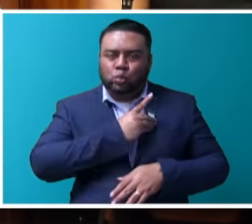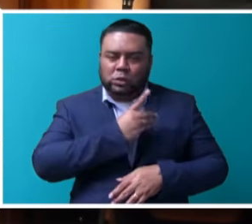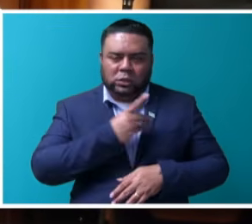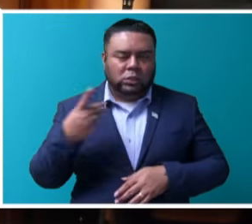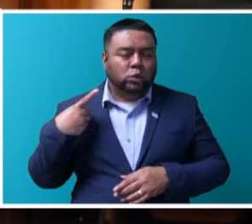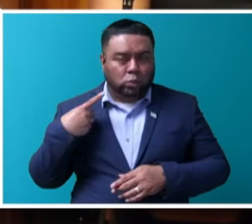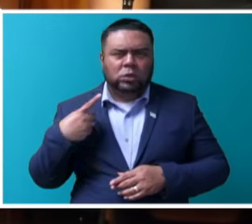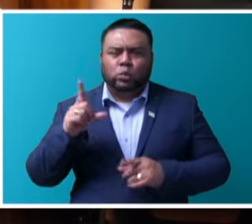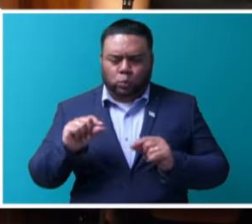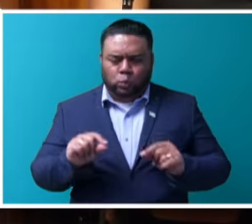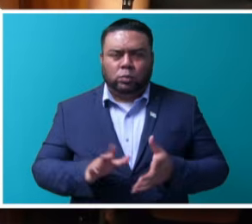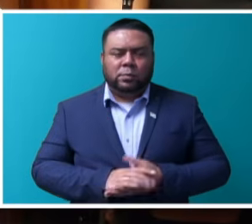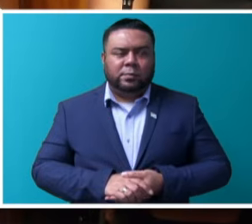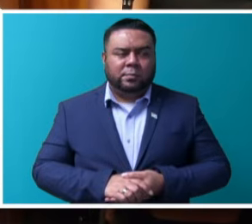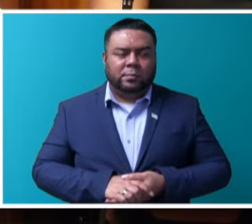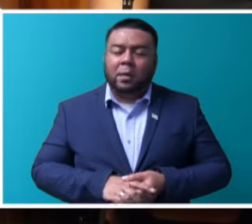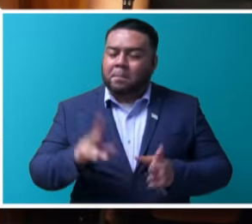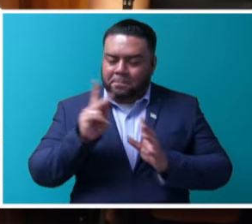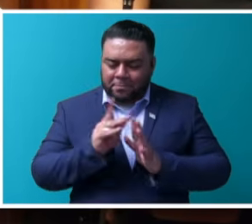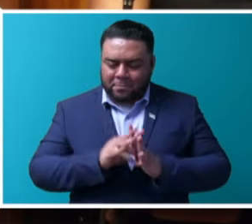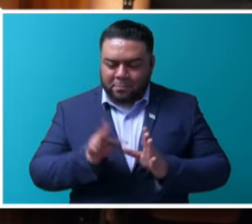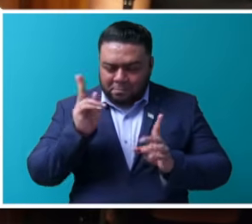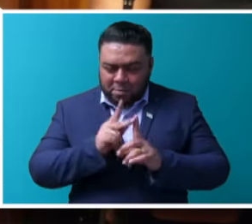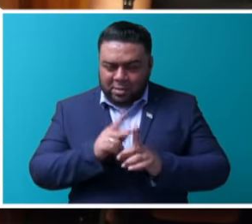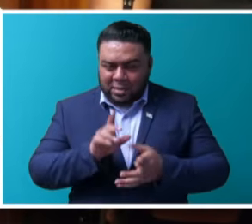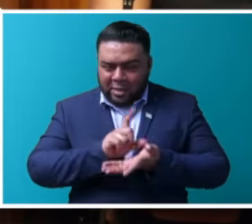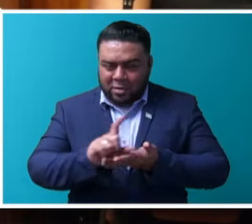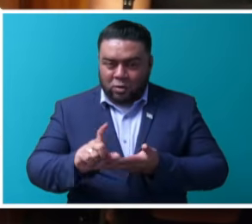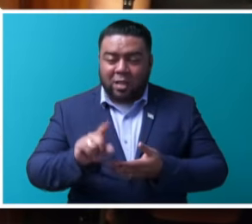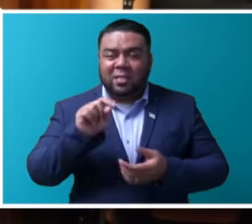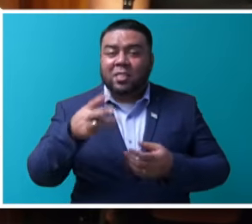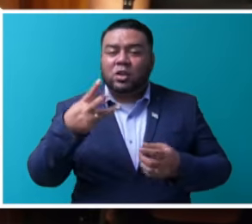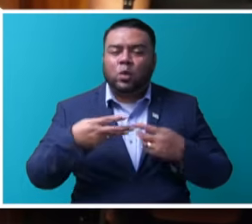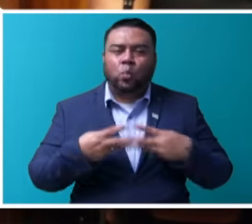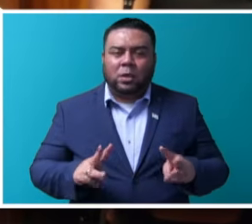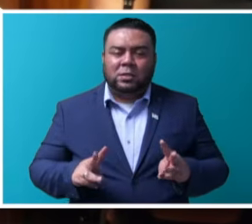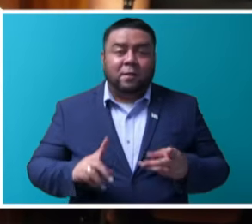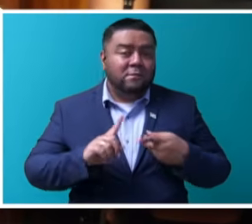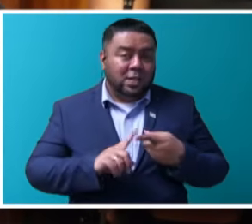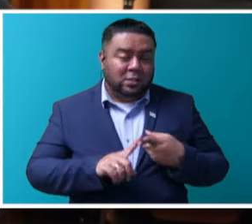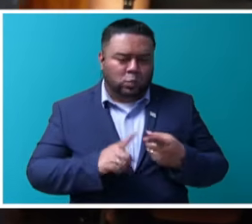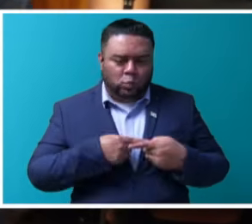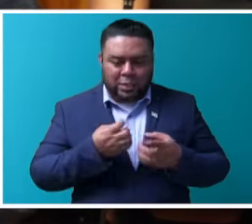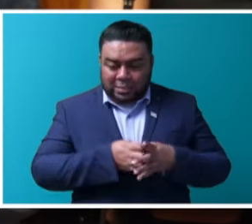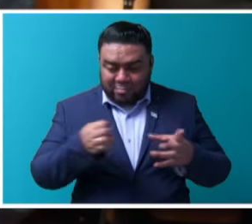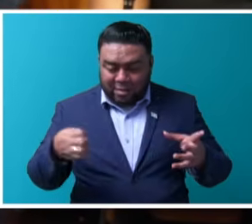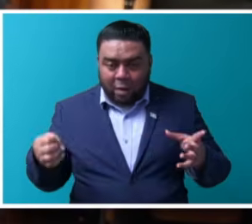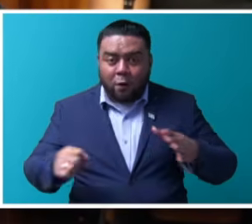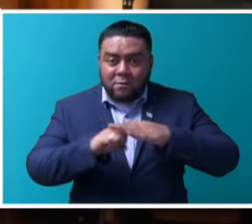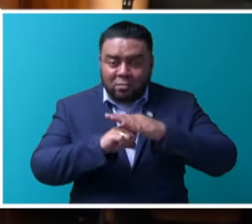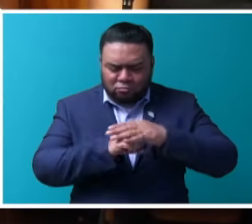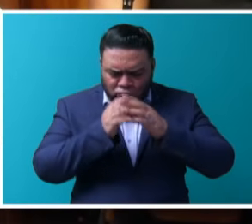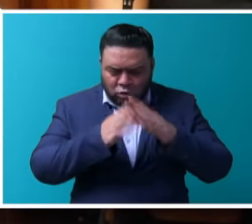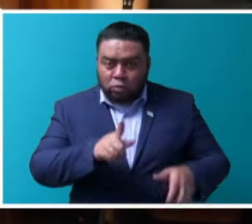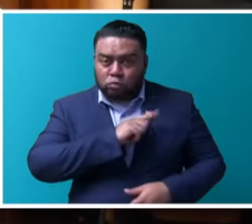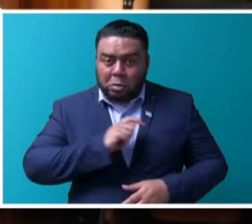is amplified with purpose and clarity. This is done in 3 ways. First, we expand our foundational premise of trust